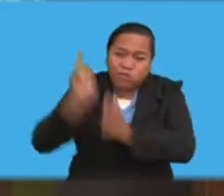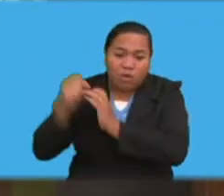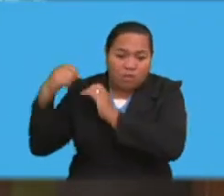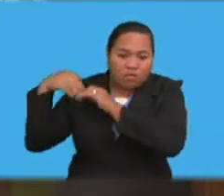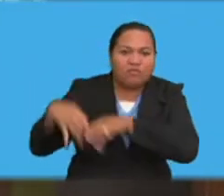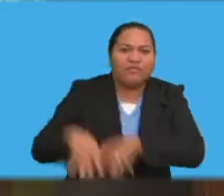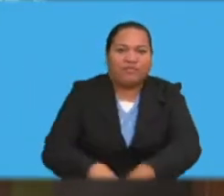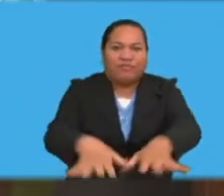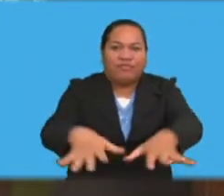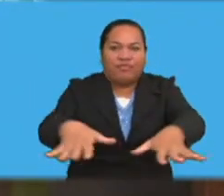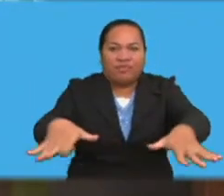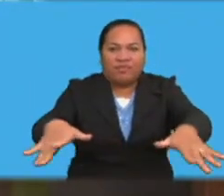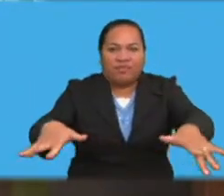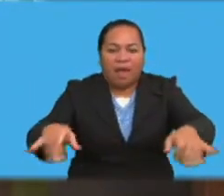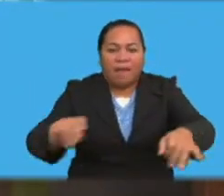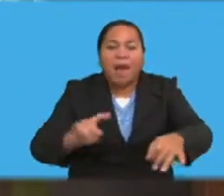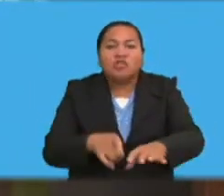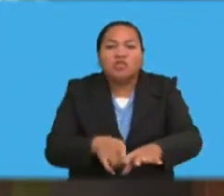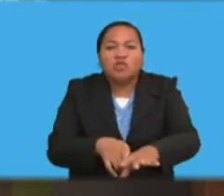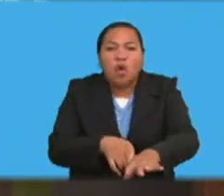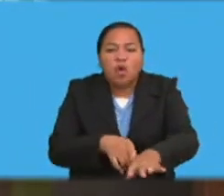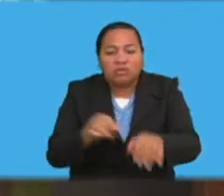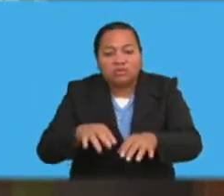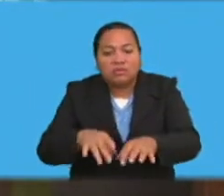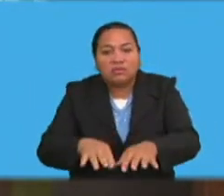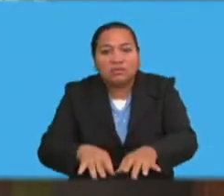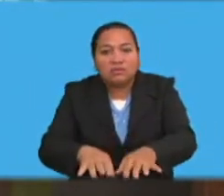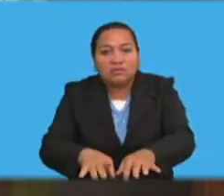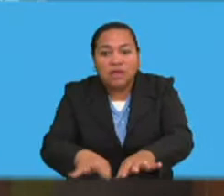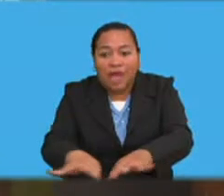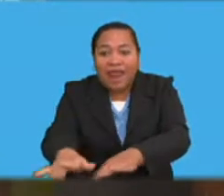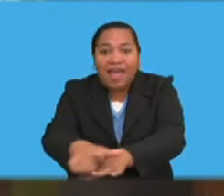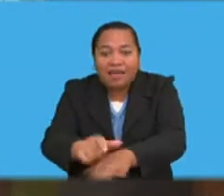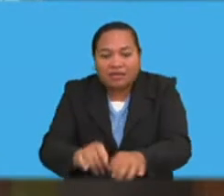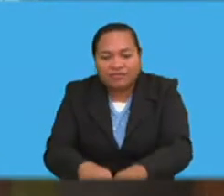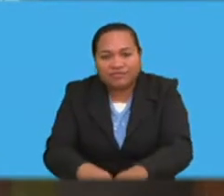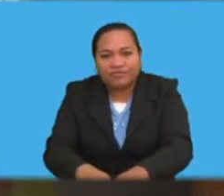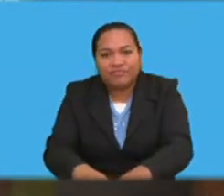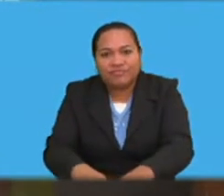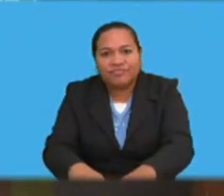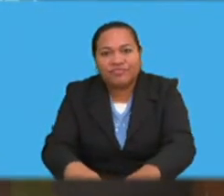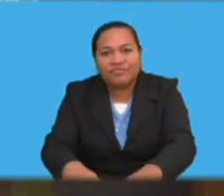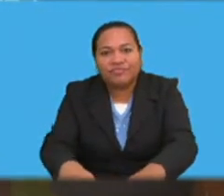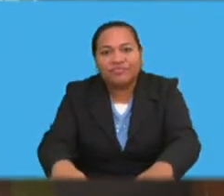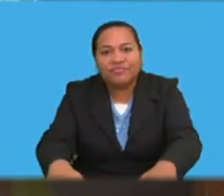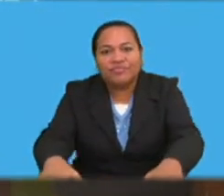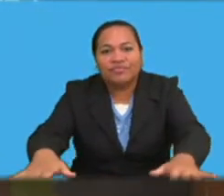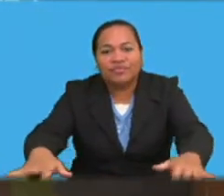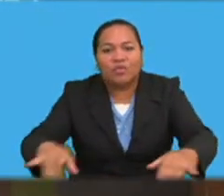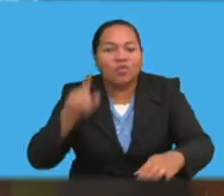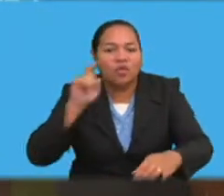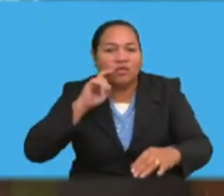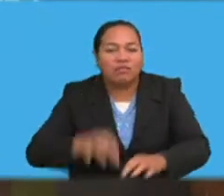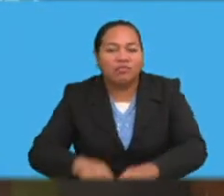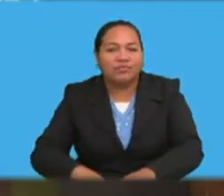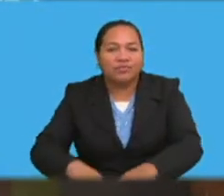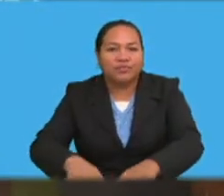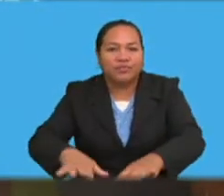Nadi River, but slows down as it travels through the flat plain to the river mouth. Nadi River drains an area